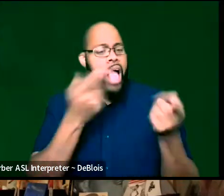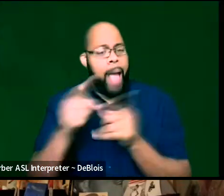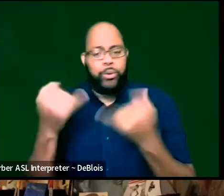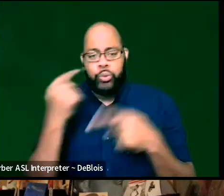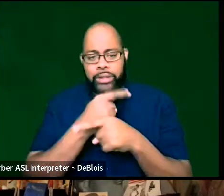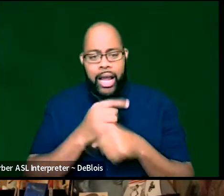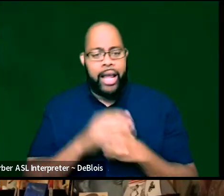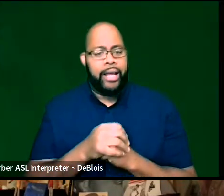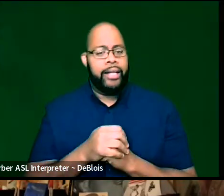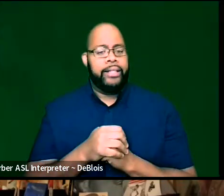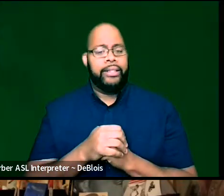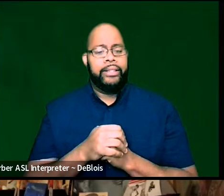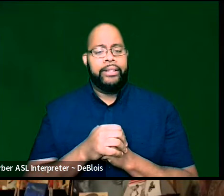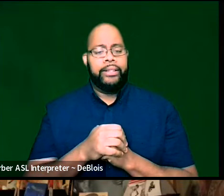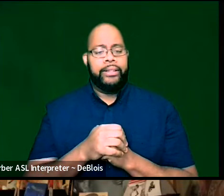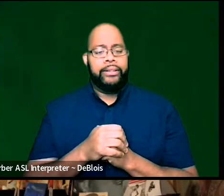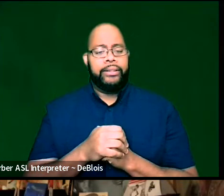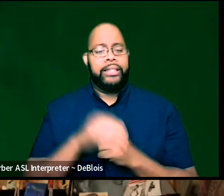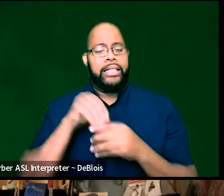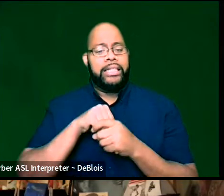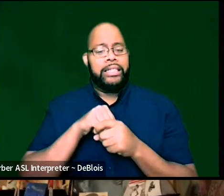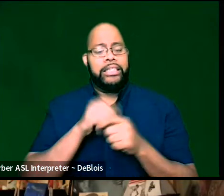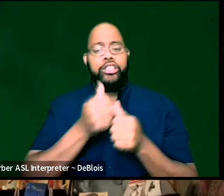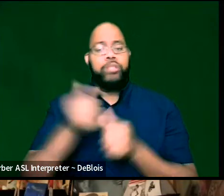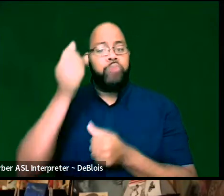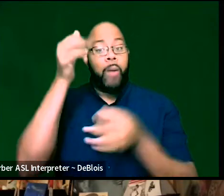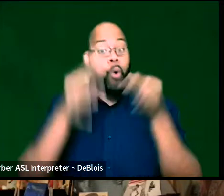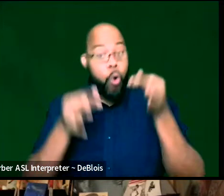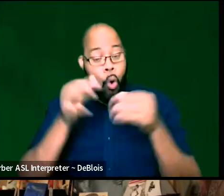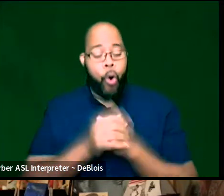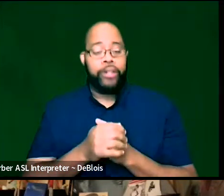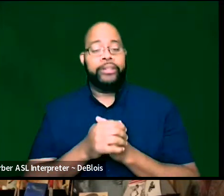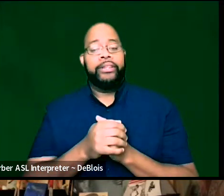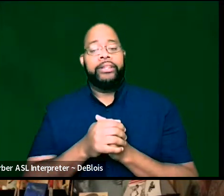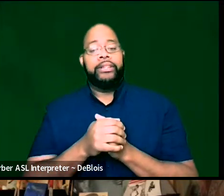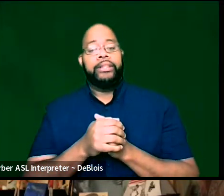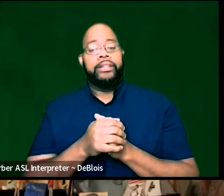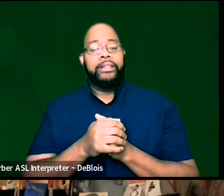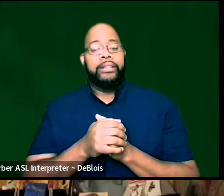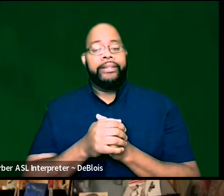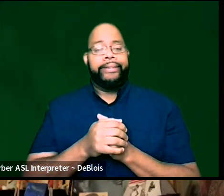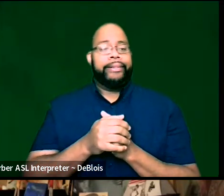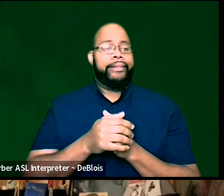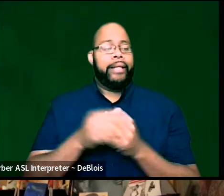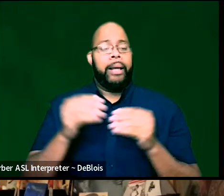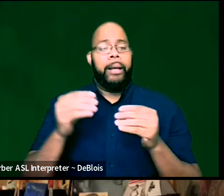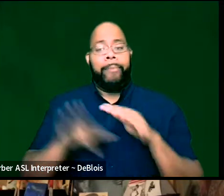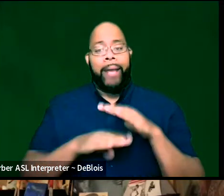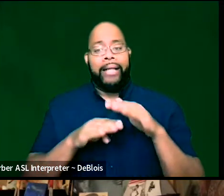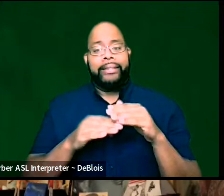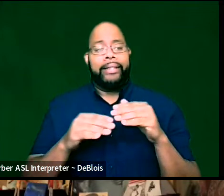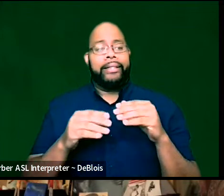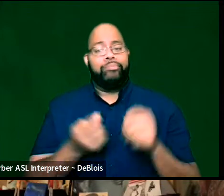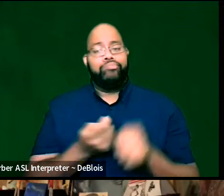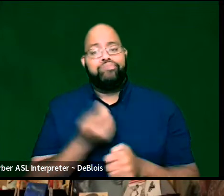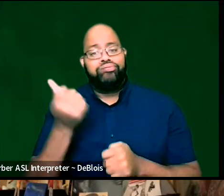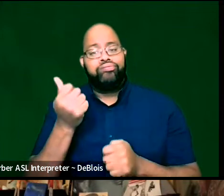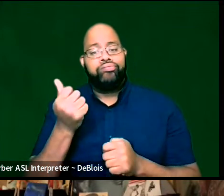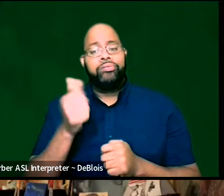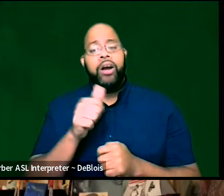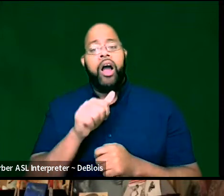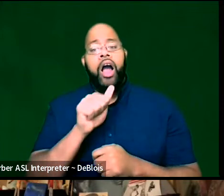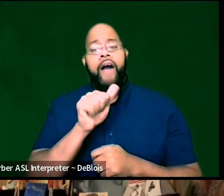today, right? In the Supreme Court justice, nullifying basically affirmative action. I